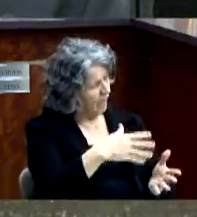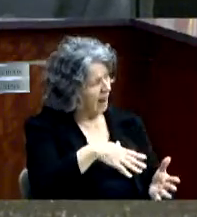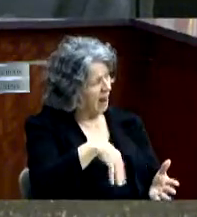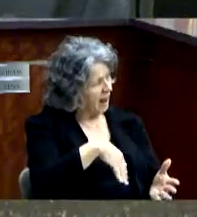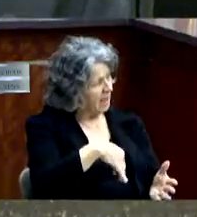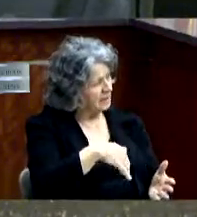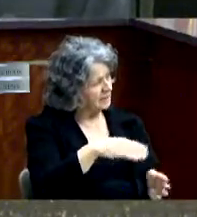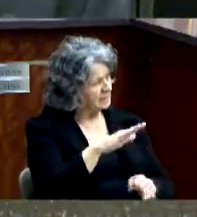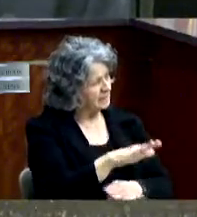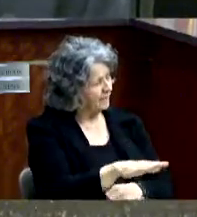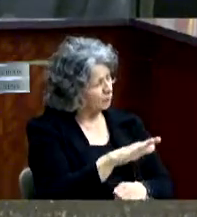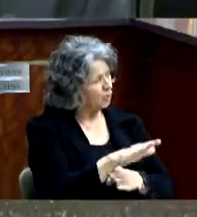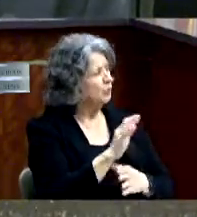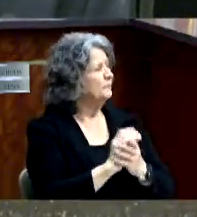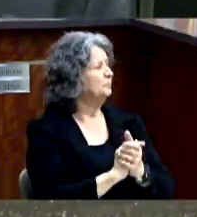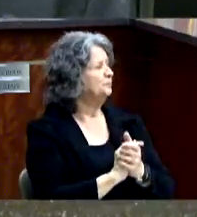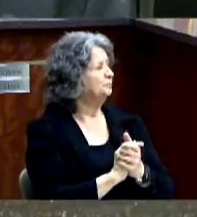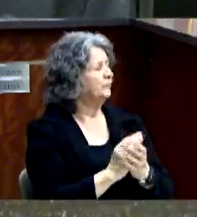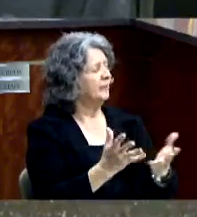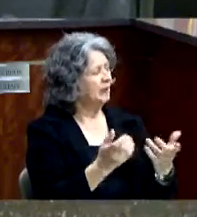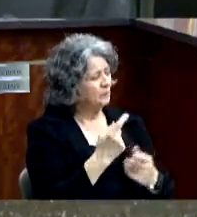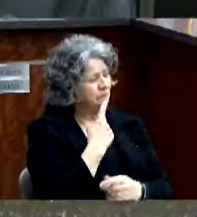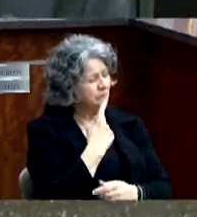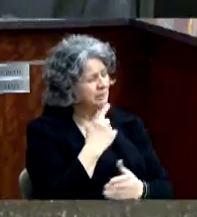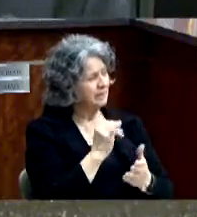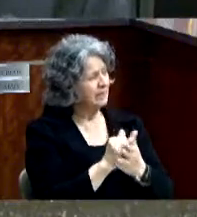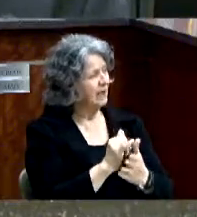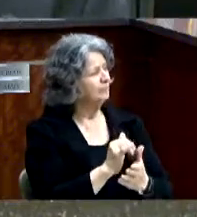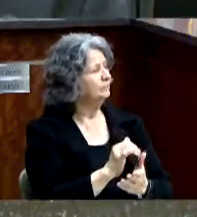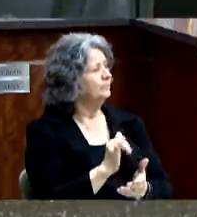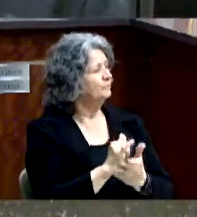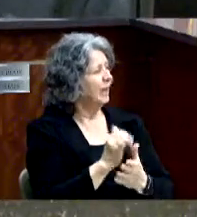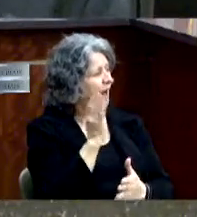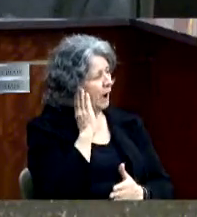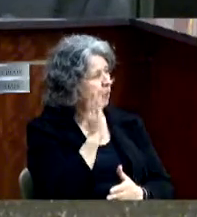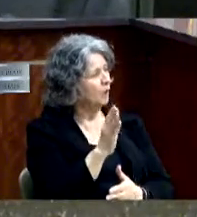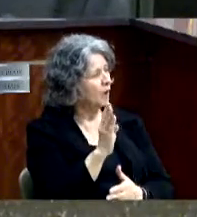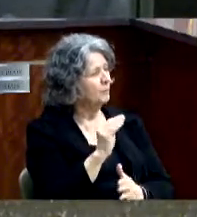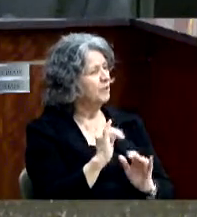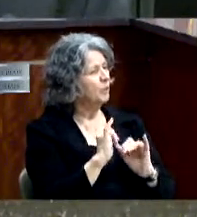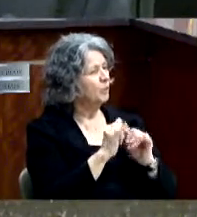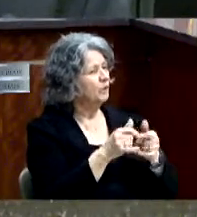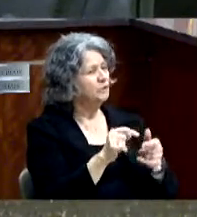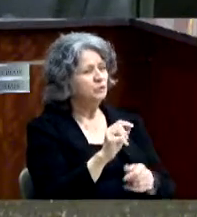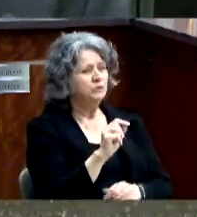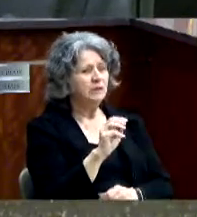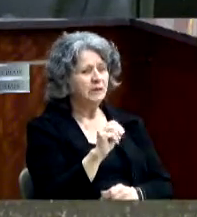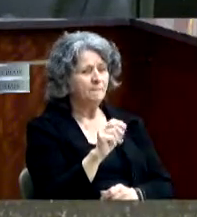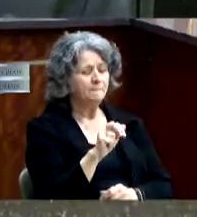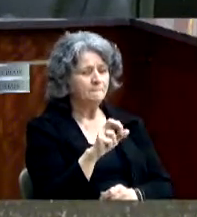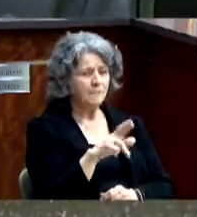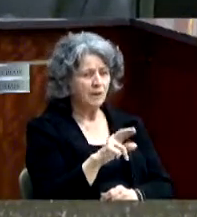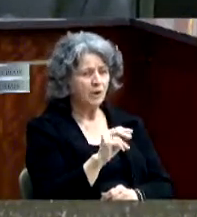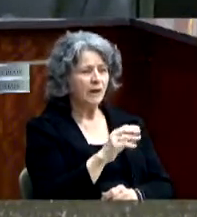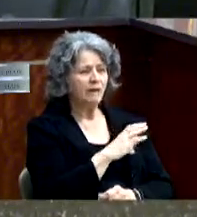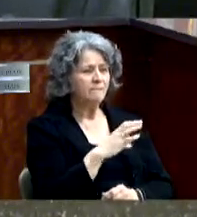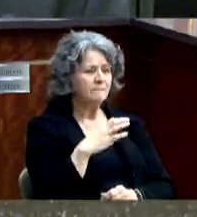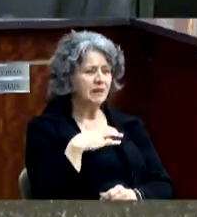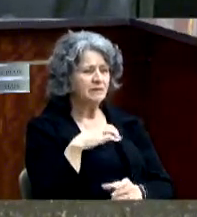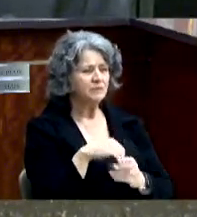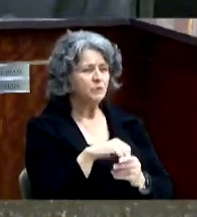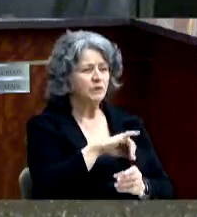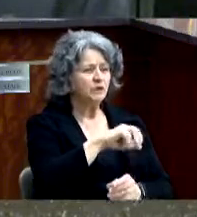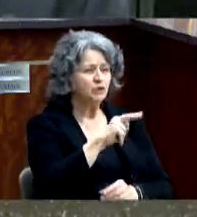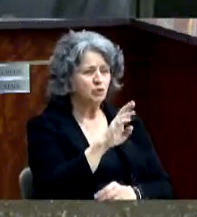and I wanted to announce that will be awarded to Mayor and City Council in June at